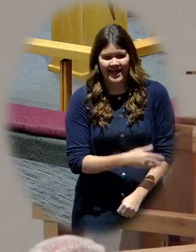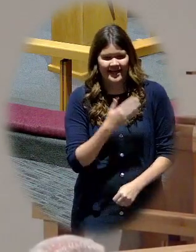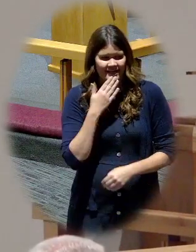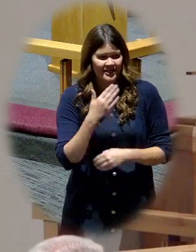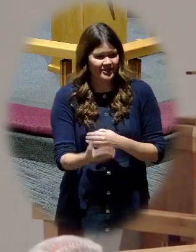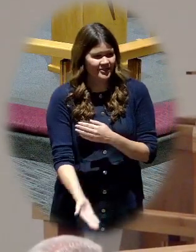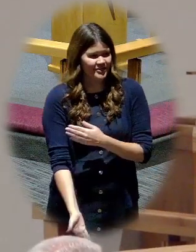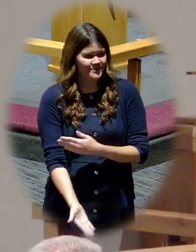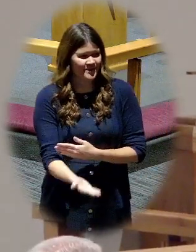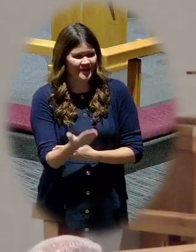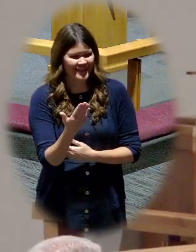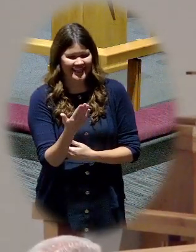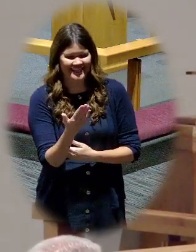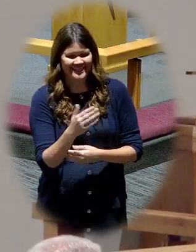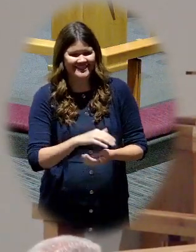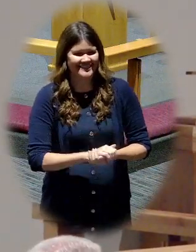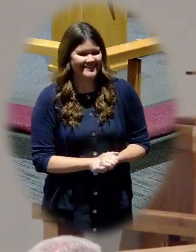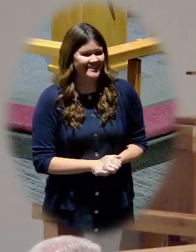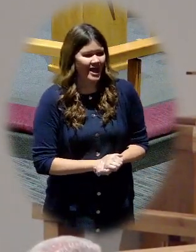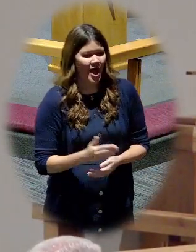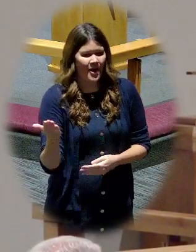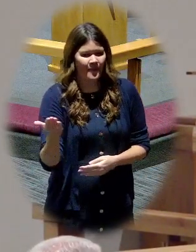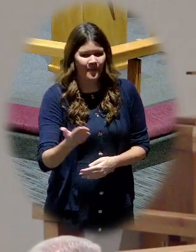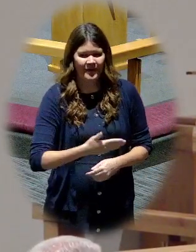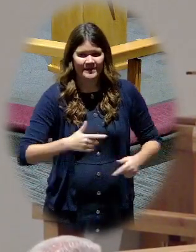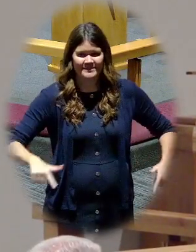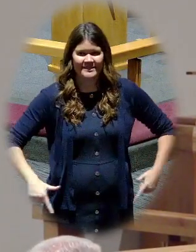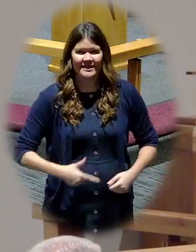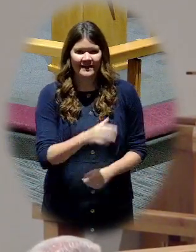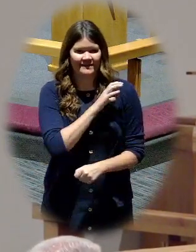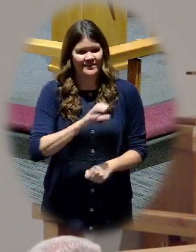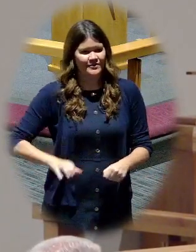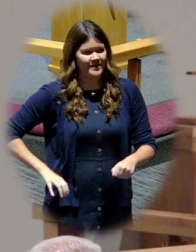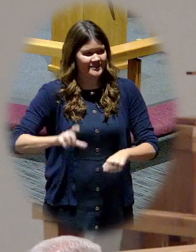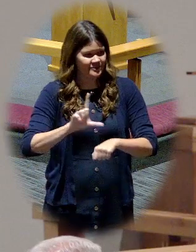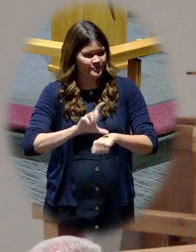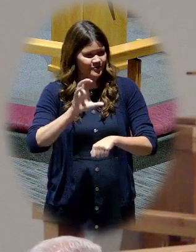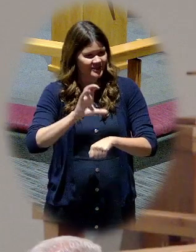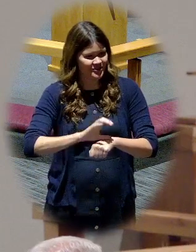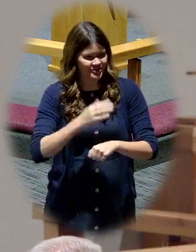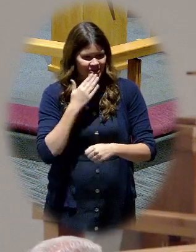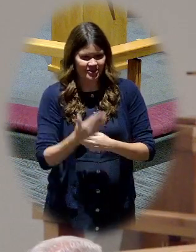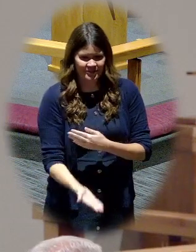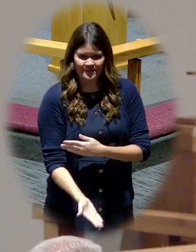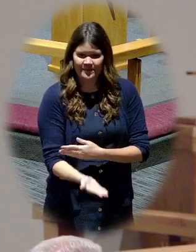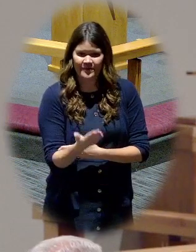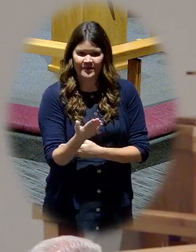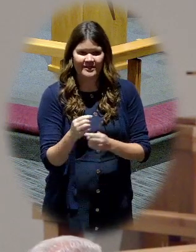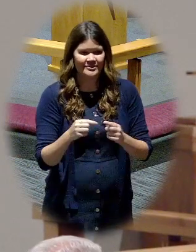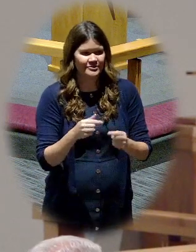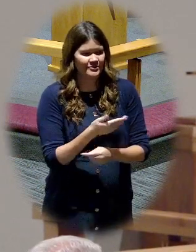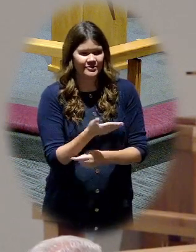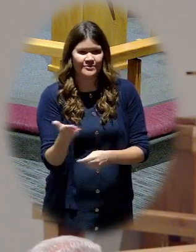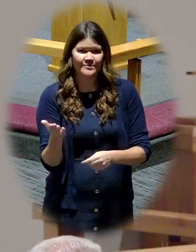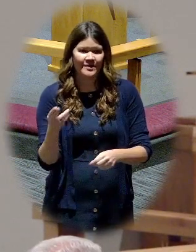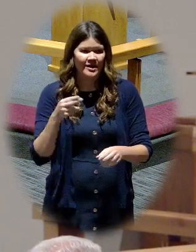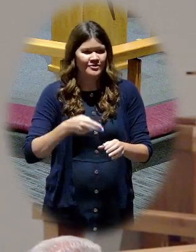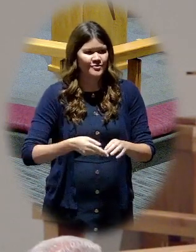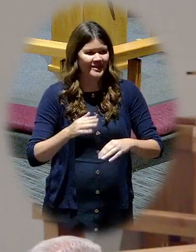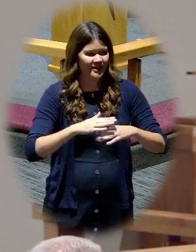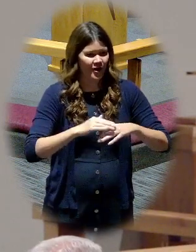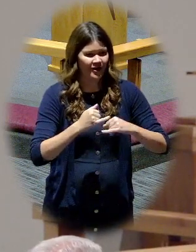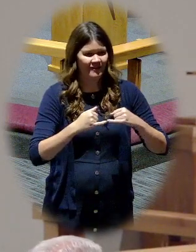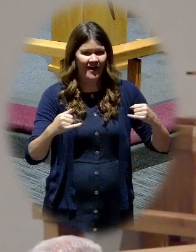Good morning. And welcome to Life in Christ Lutheran Church. Good morning to you who are joining us online, and